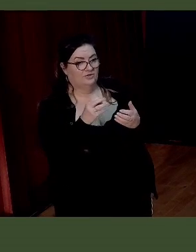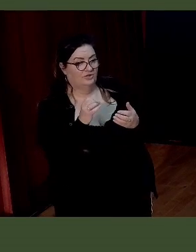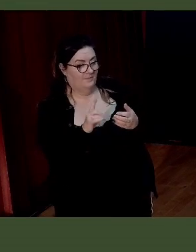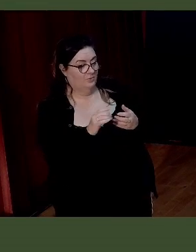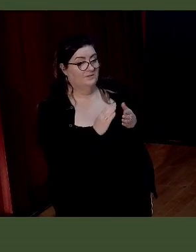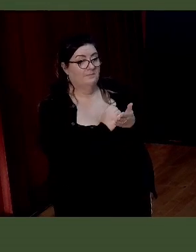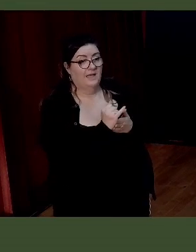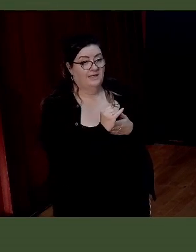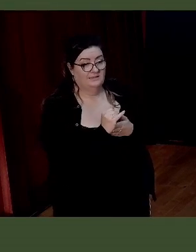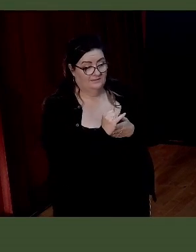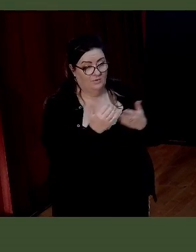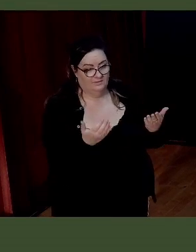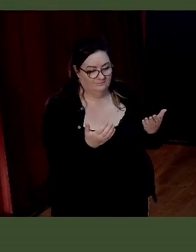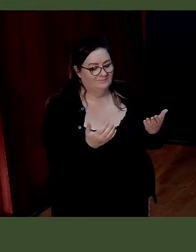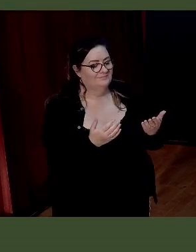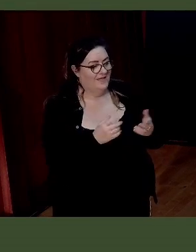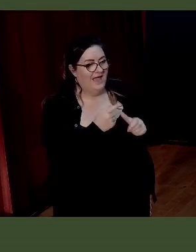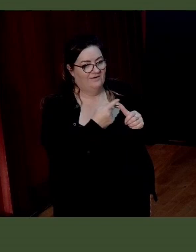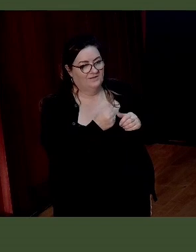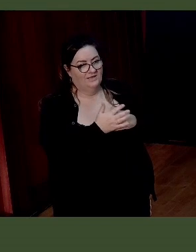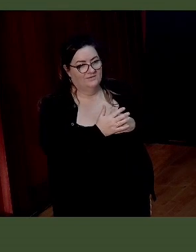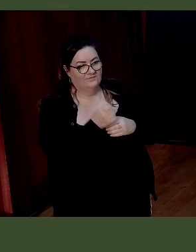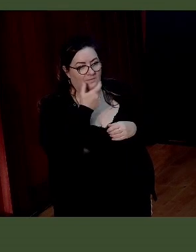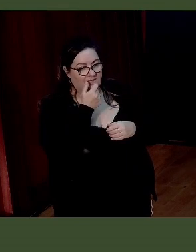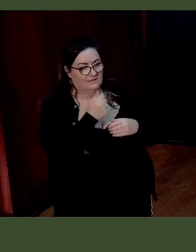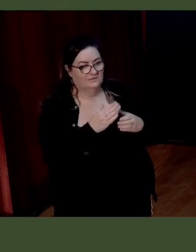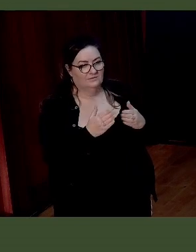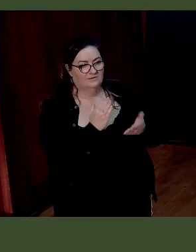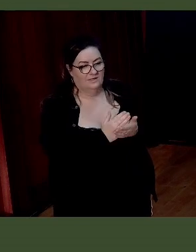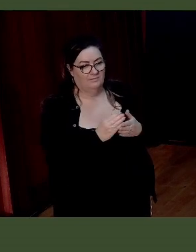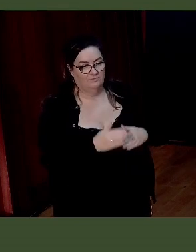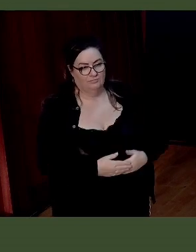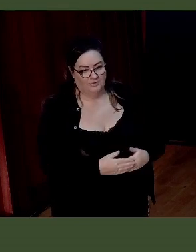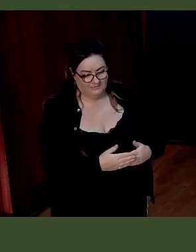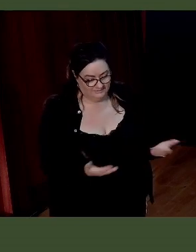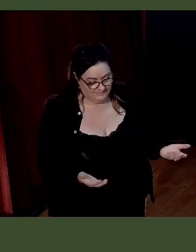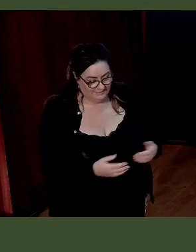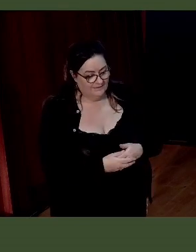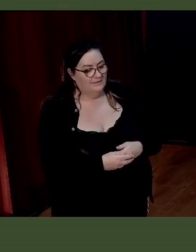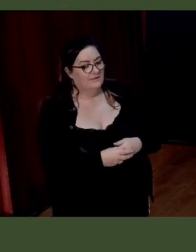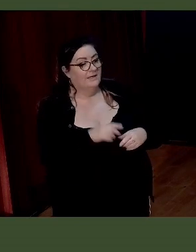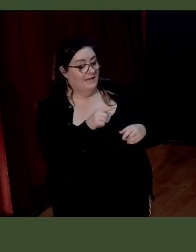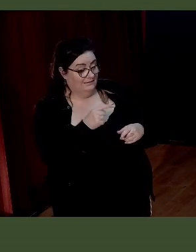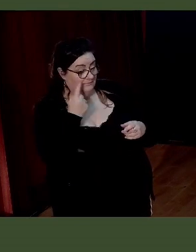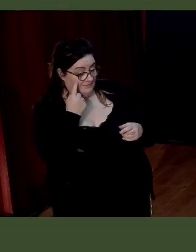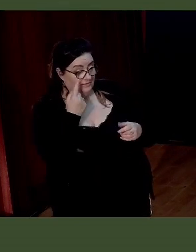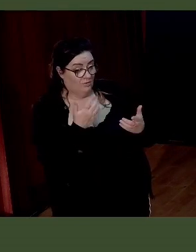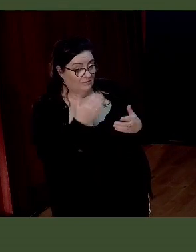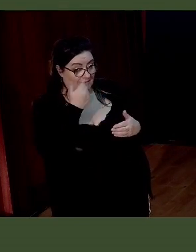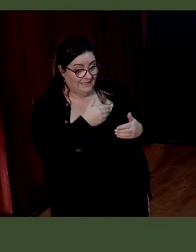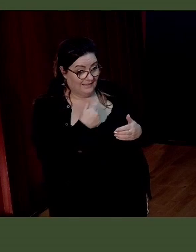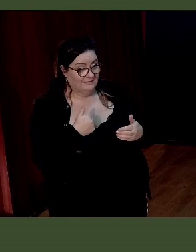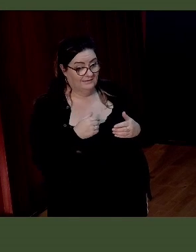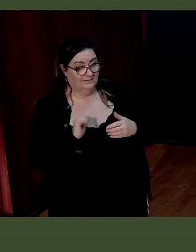which banned advertising on contraception. Maurice Curtis's study of militant Catholicism in Ireland demonstrated the extent to which